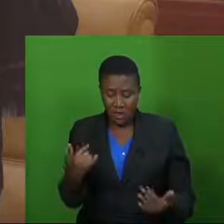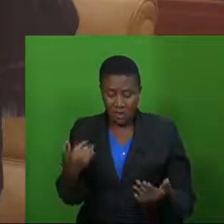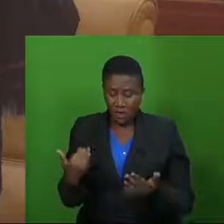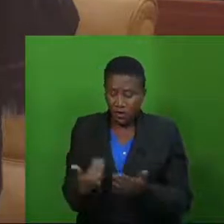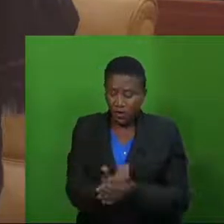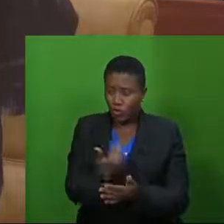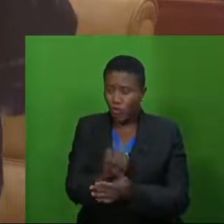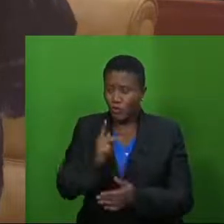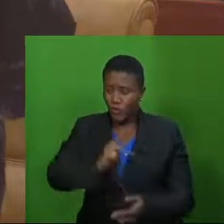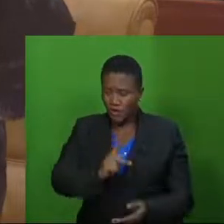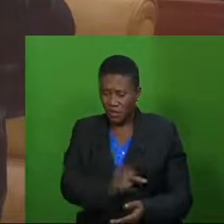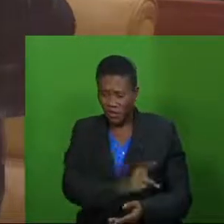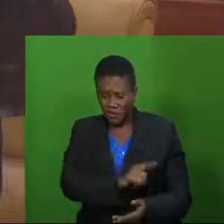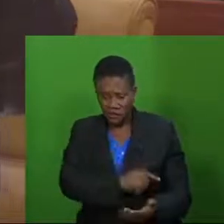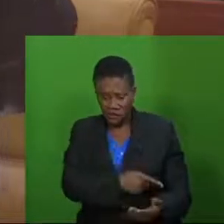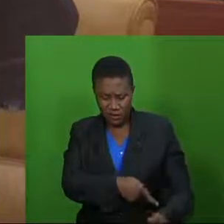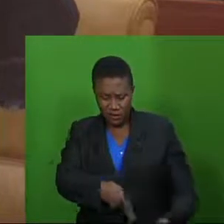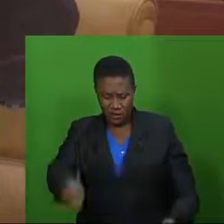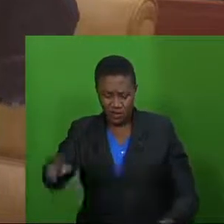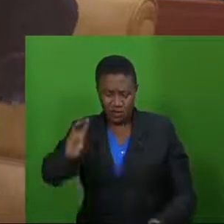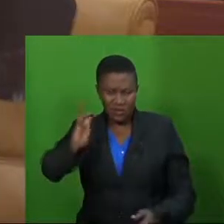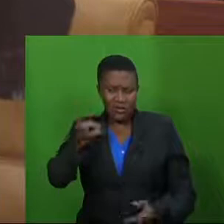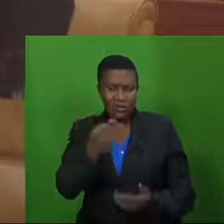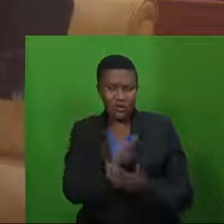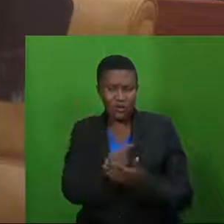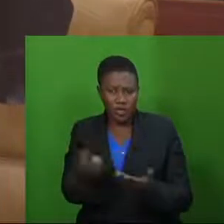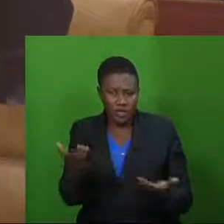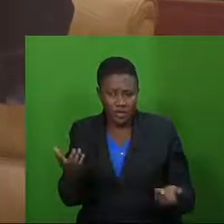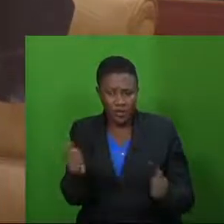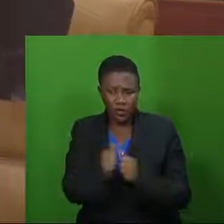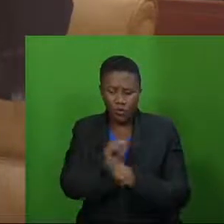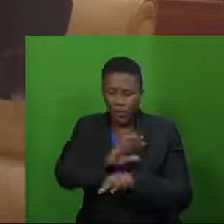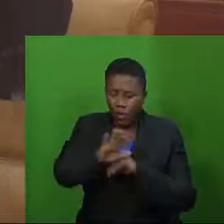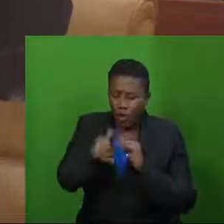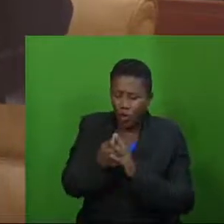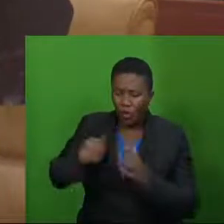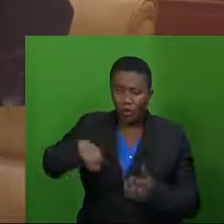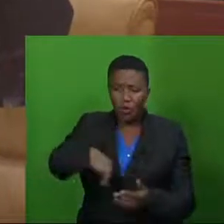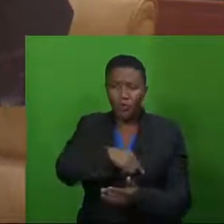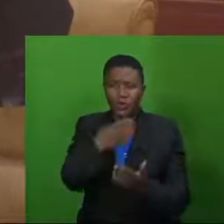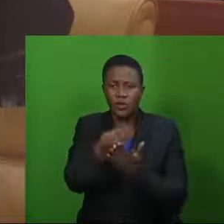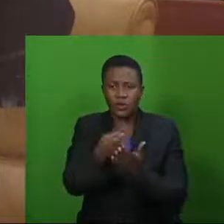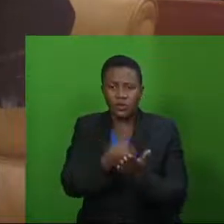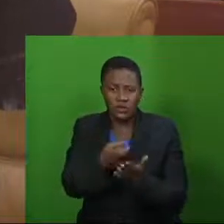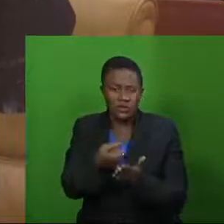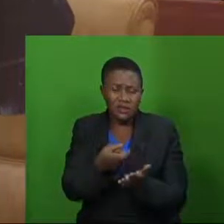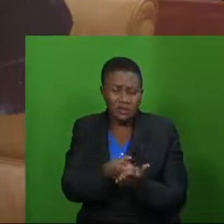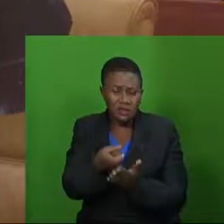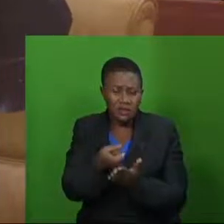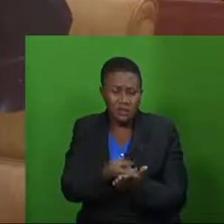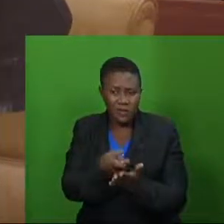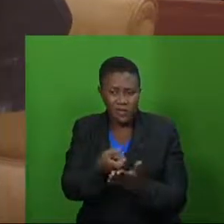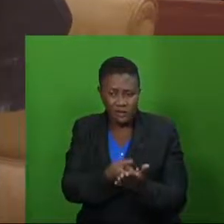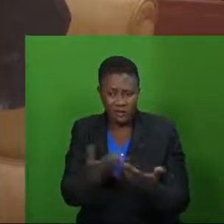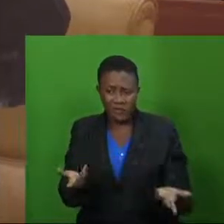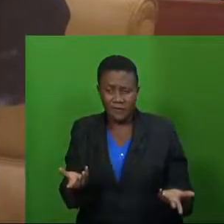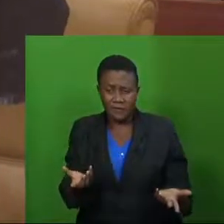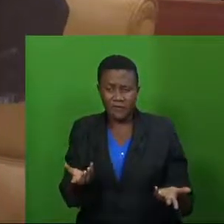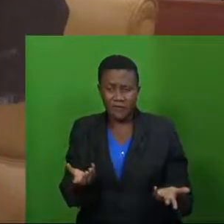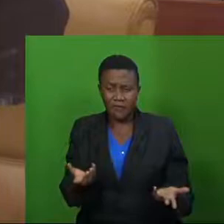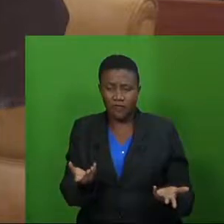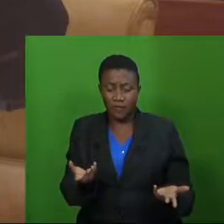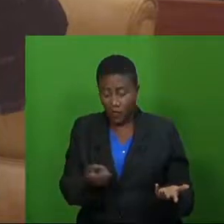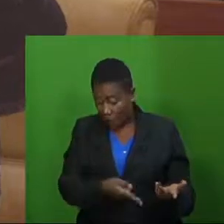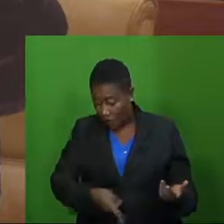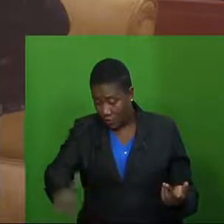week. Considering the happenings and all that we are discussing, this is the 6th week that we are going. Considering